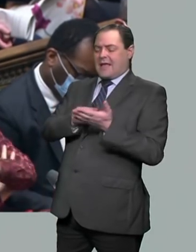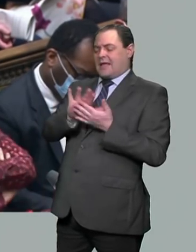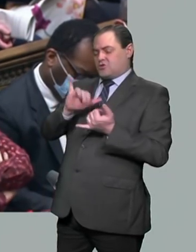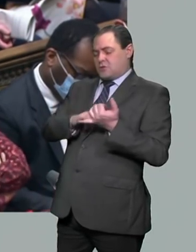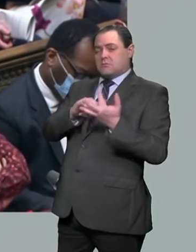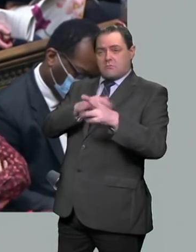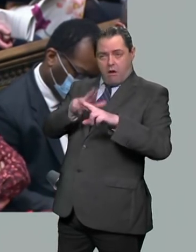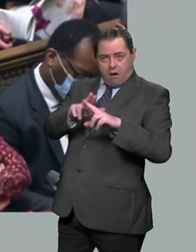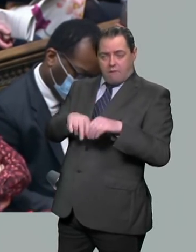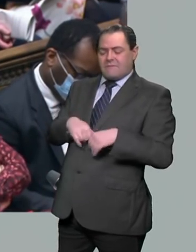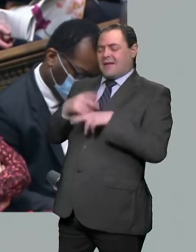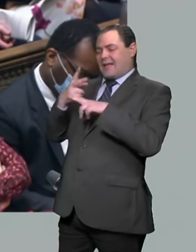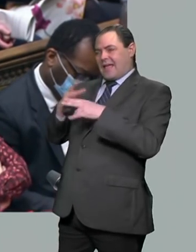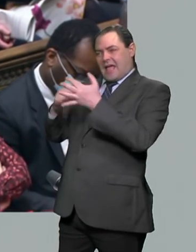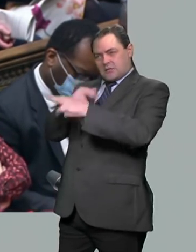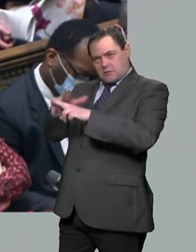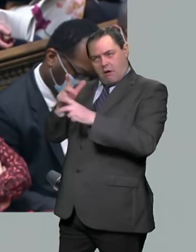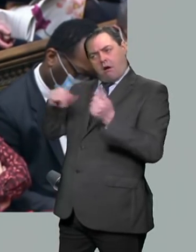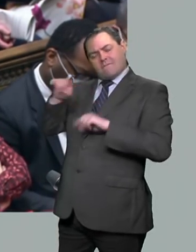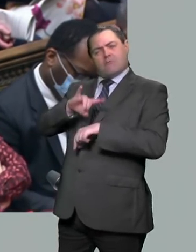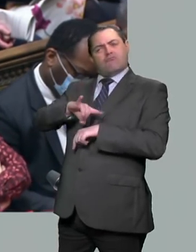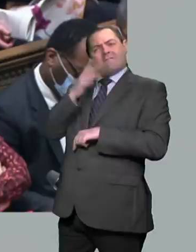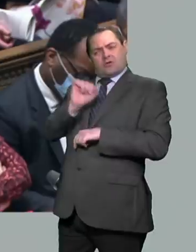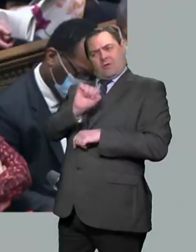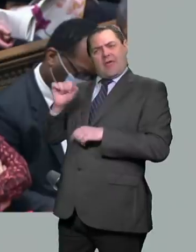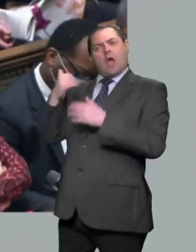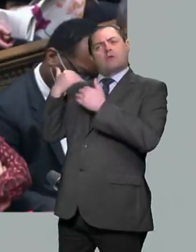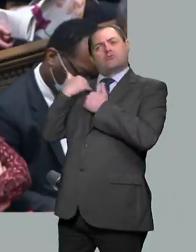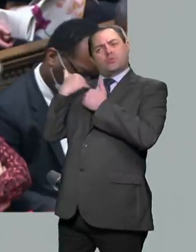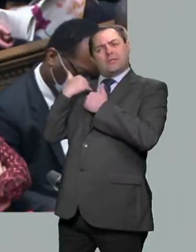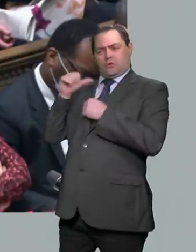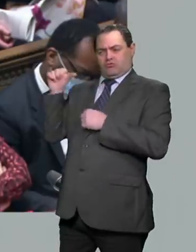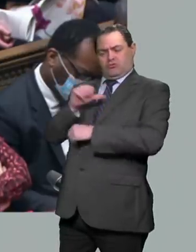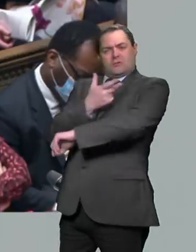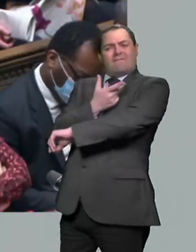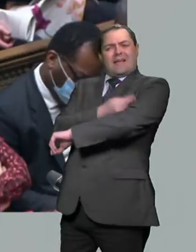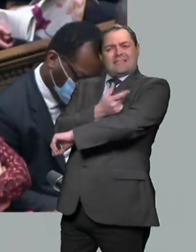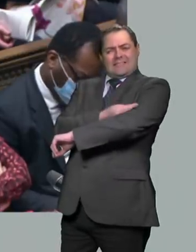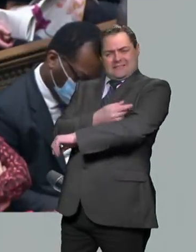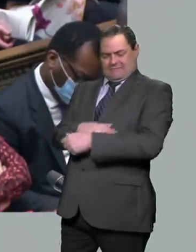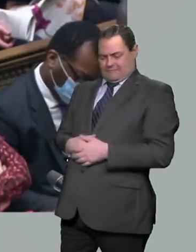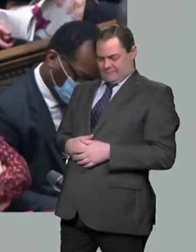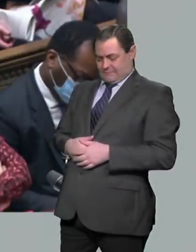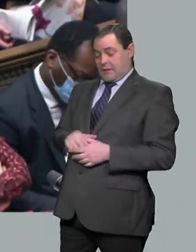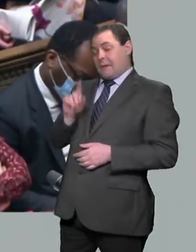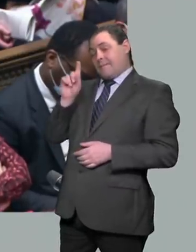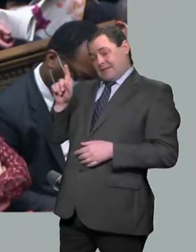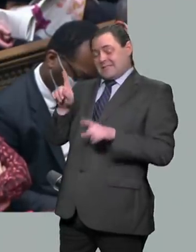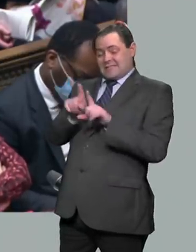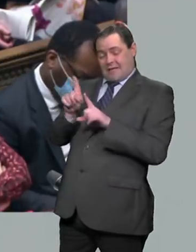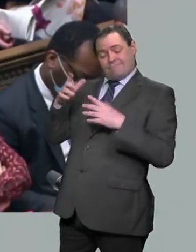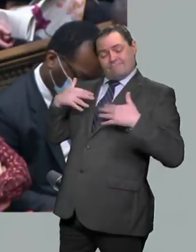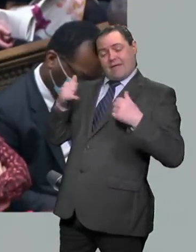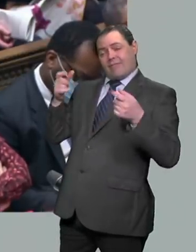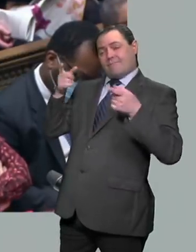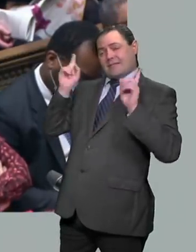in the care sector have a professional responsibility to get vaccinated, Mr. Speaker. But as my right honourable friend, the Health